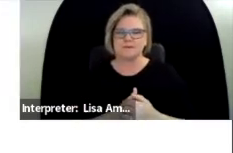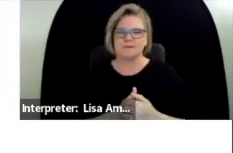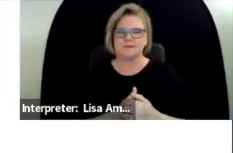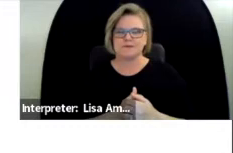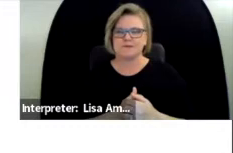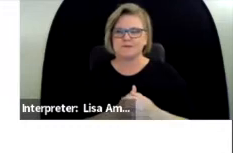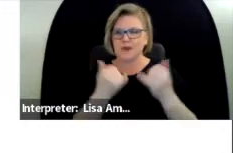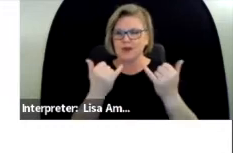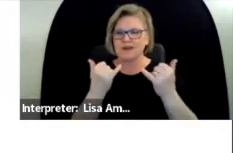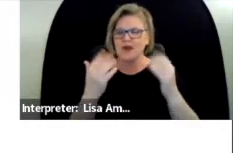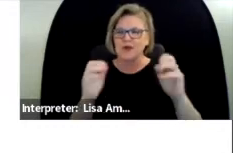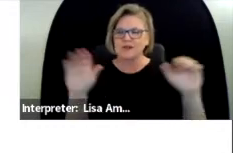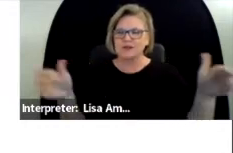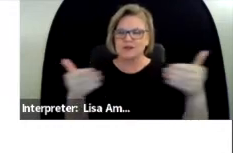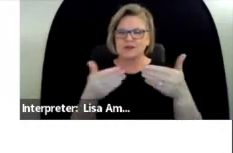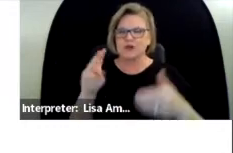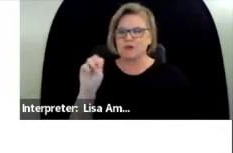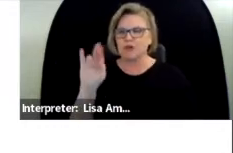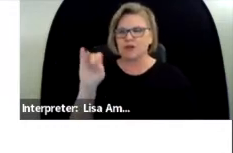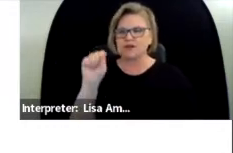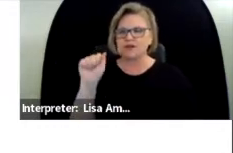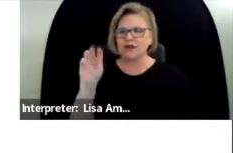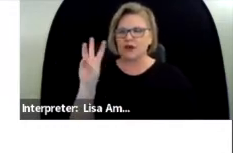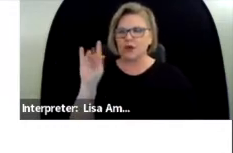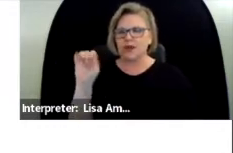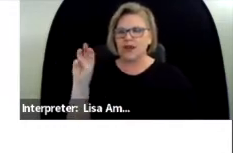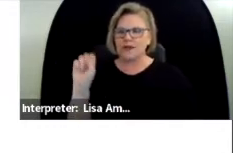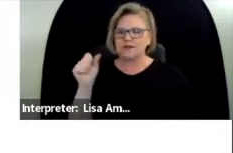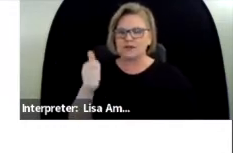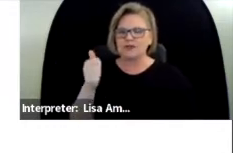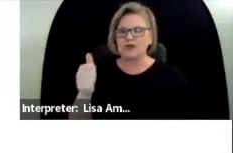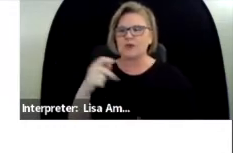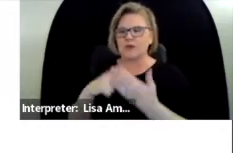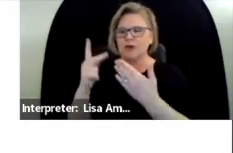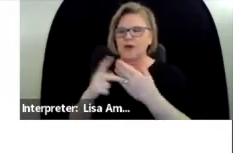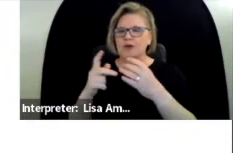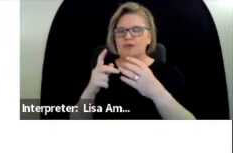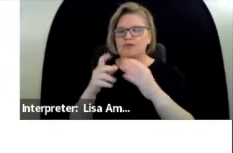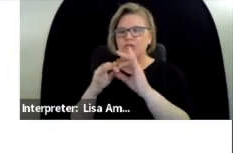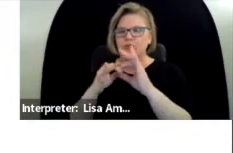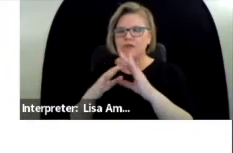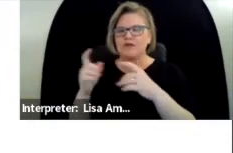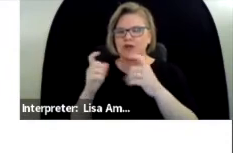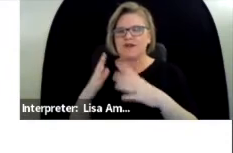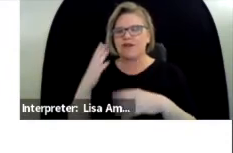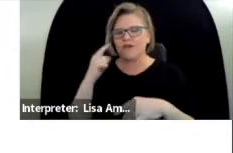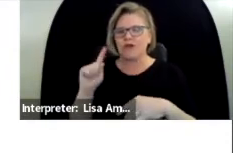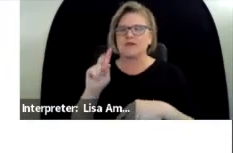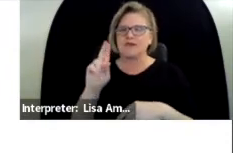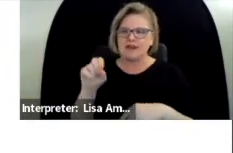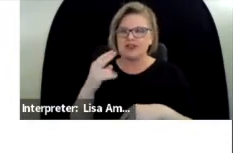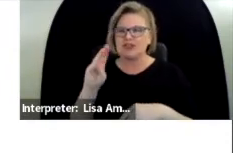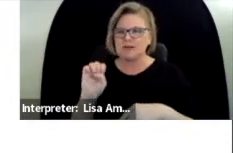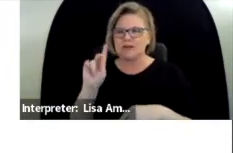I'd now like to introduce Marissa Williams, who is Program Coordinator of the UNSHAME Kentucky campaign, to provide a quick